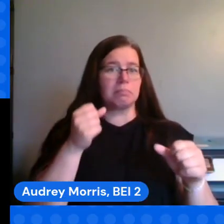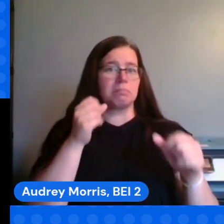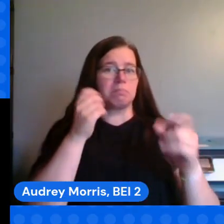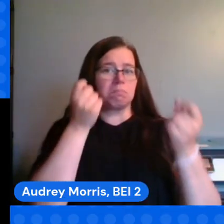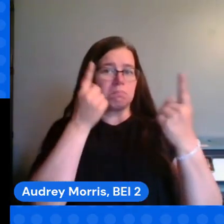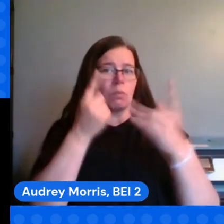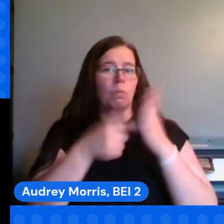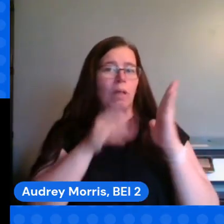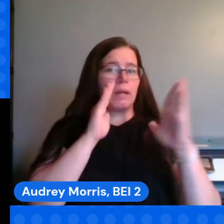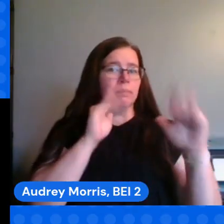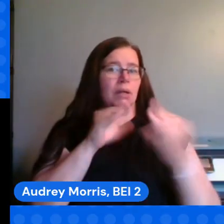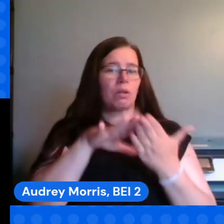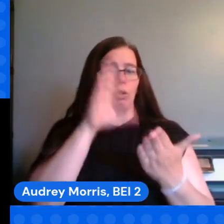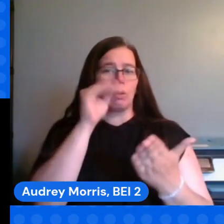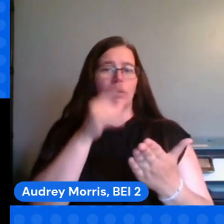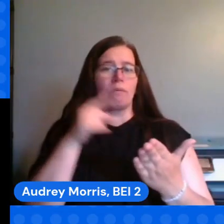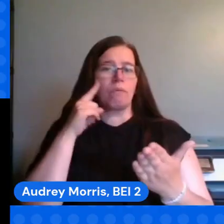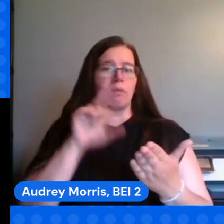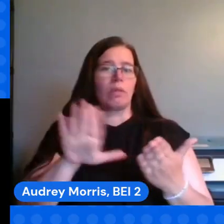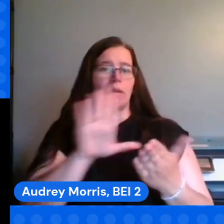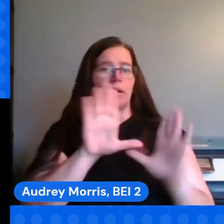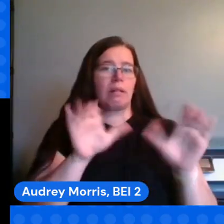in their classroom settings.